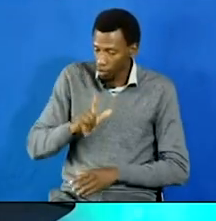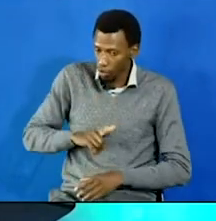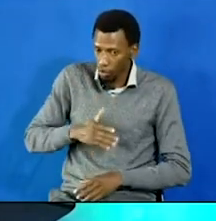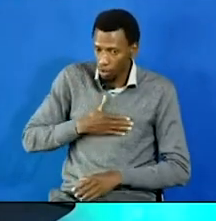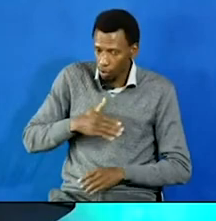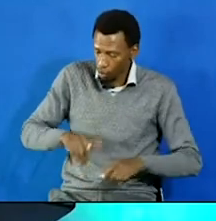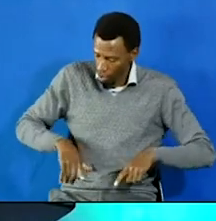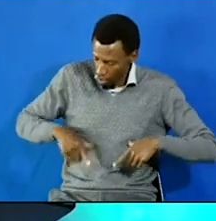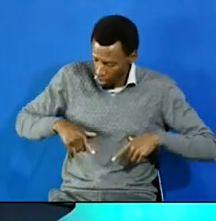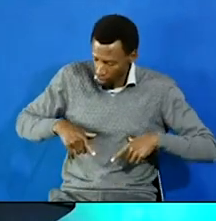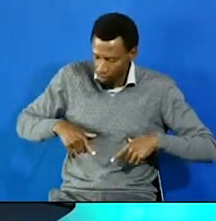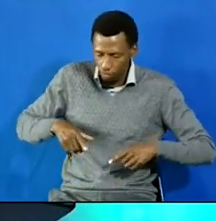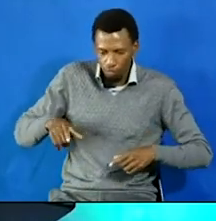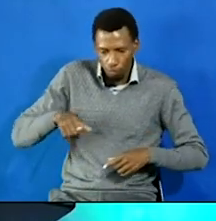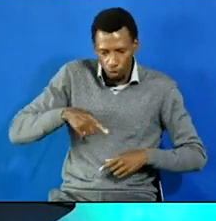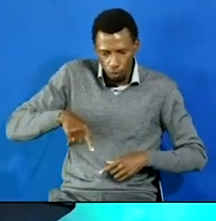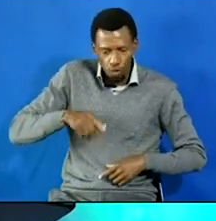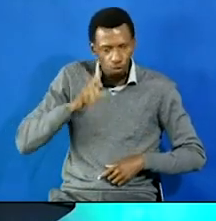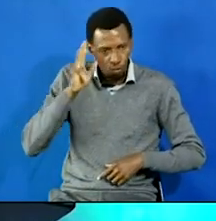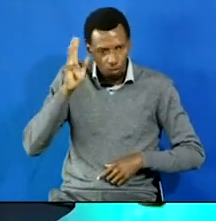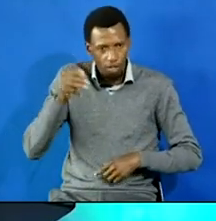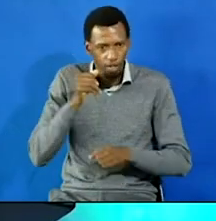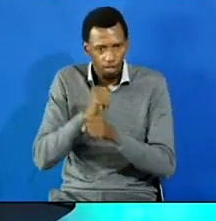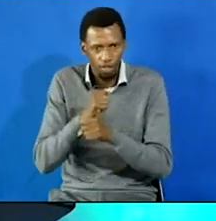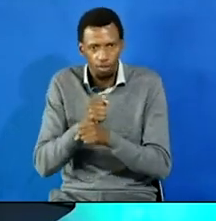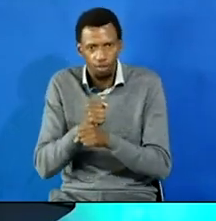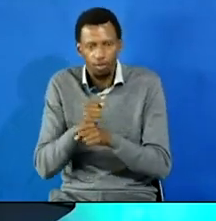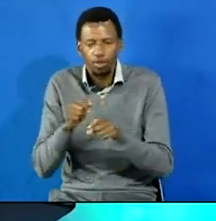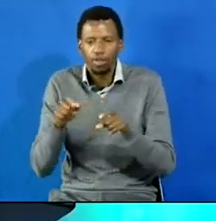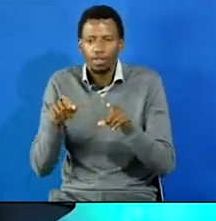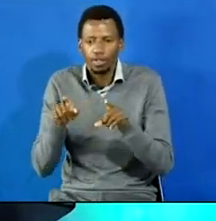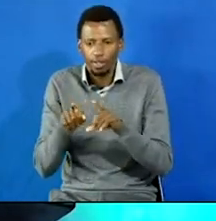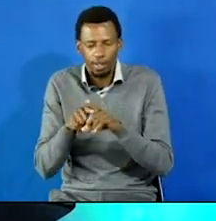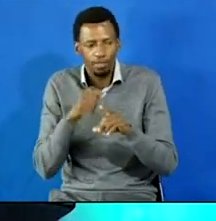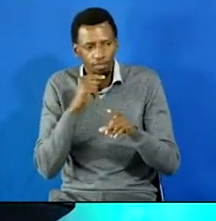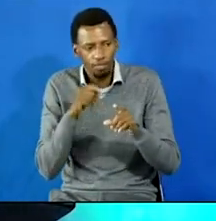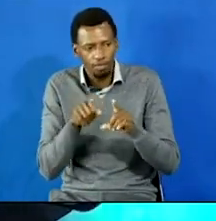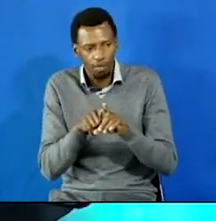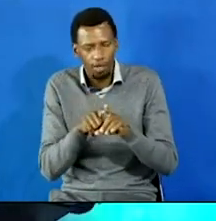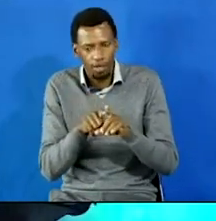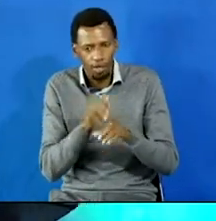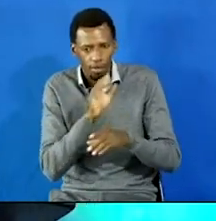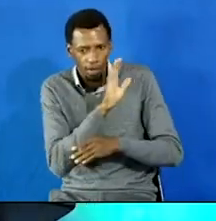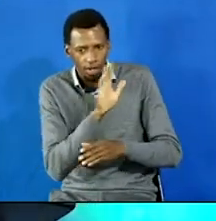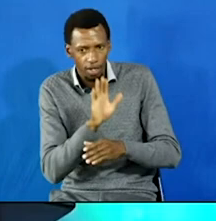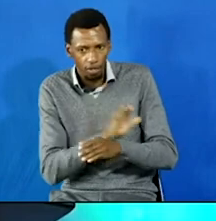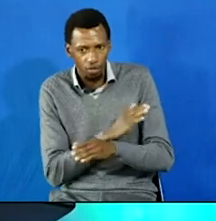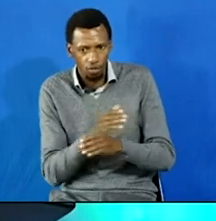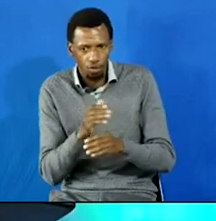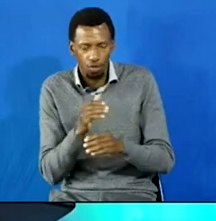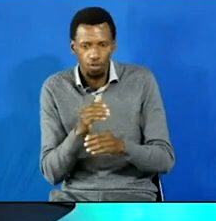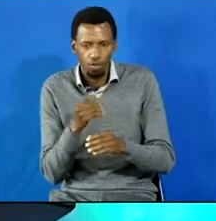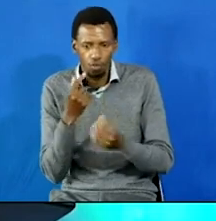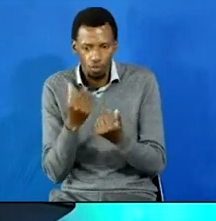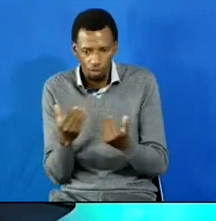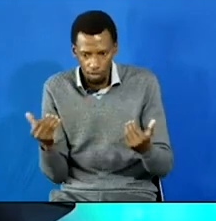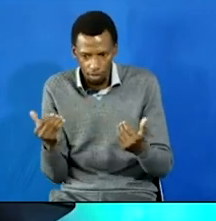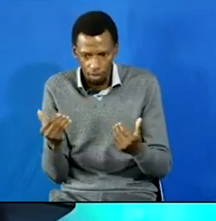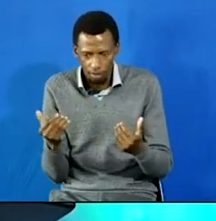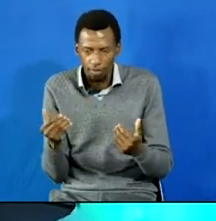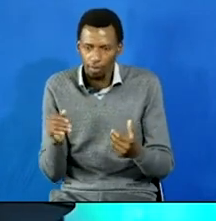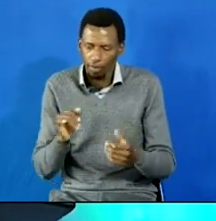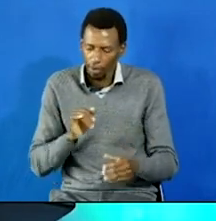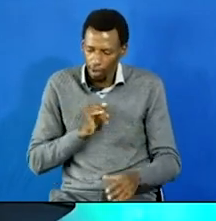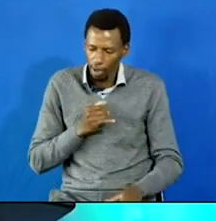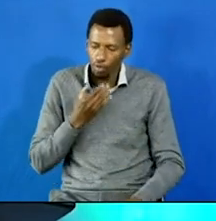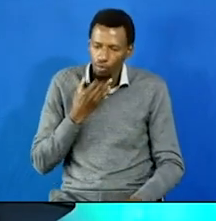do just as my brother, the song that he has sung here, the song to the children, that I want to